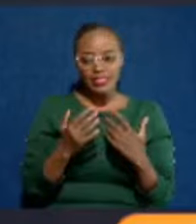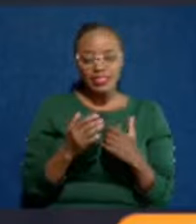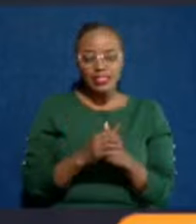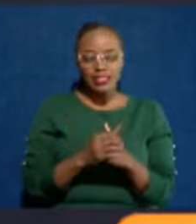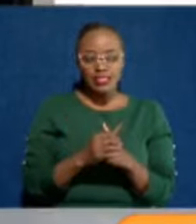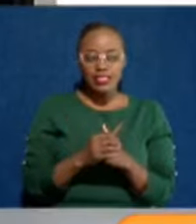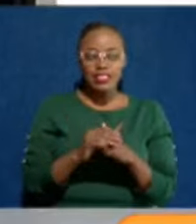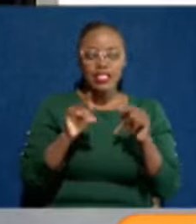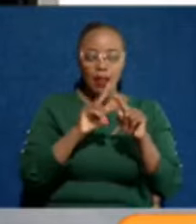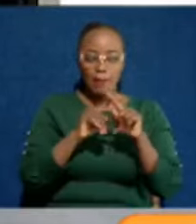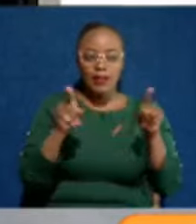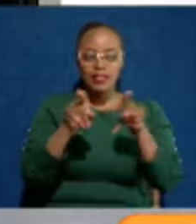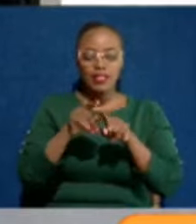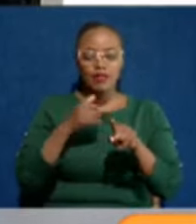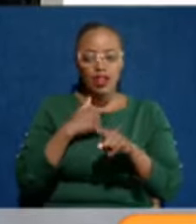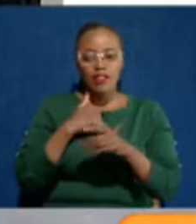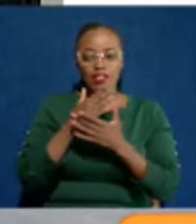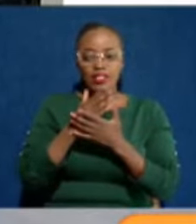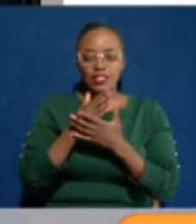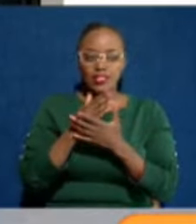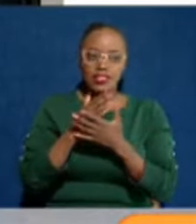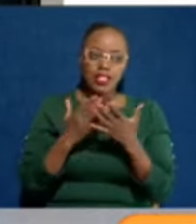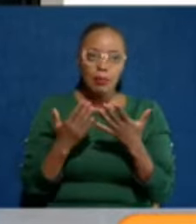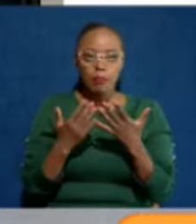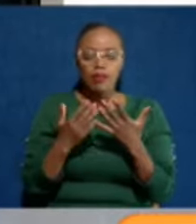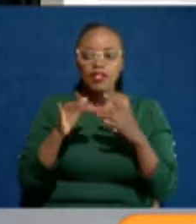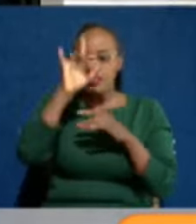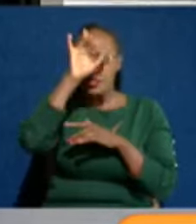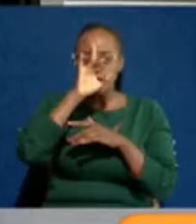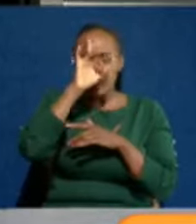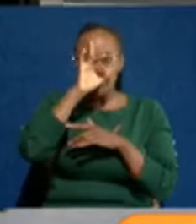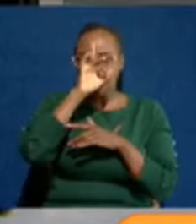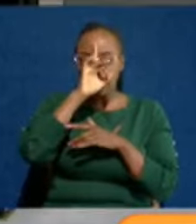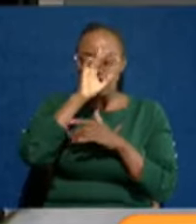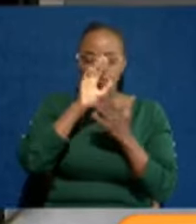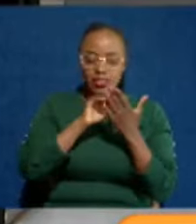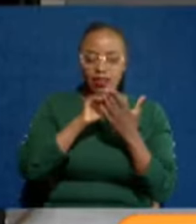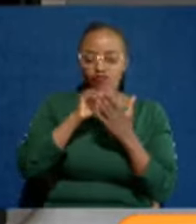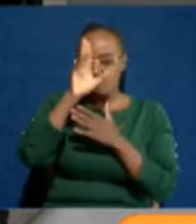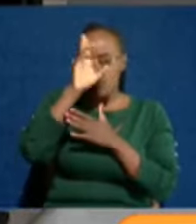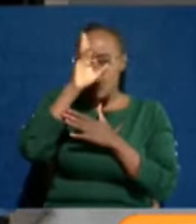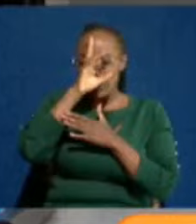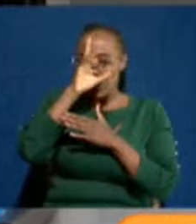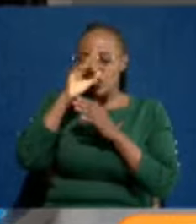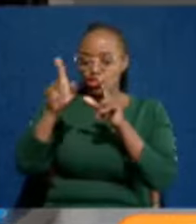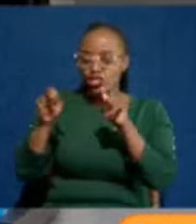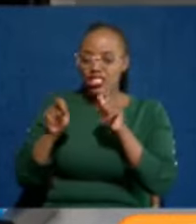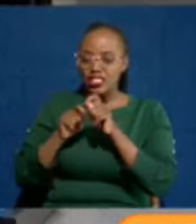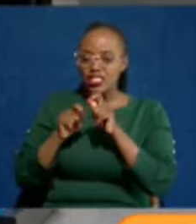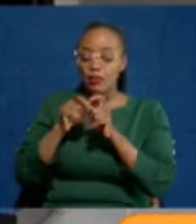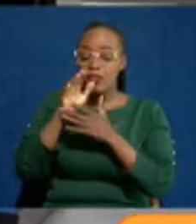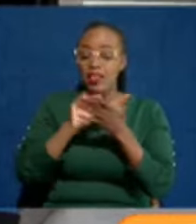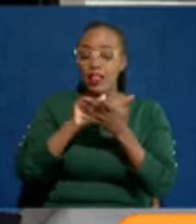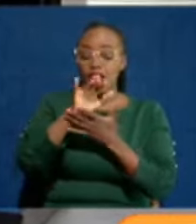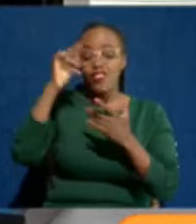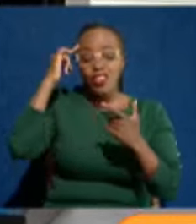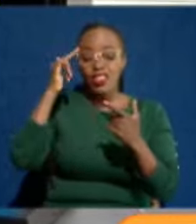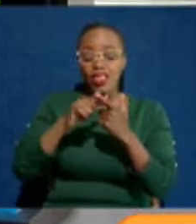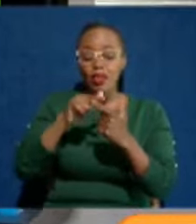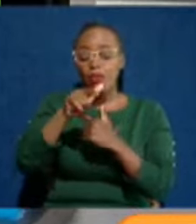And yet there's a whole platoon and a very serious deployment to his home for that purpose,